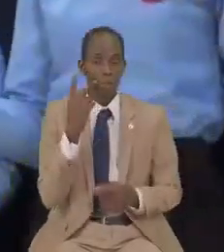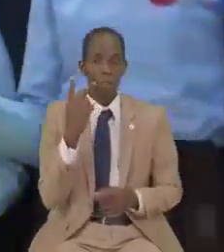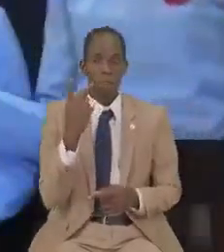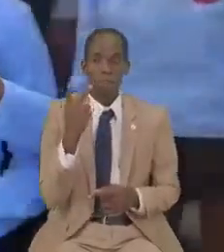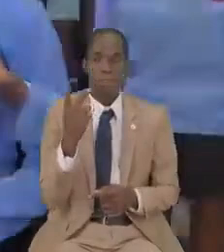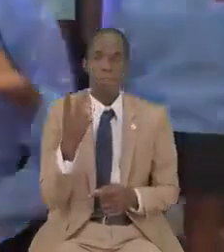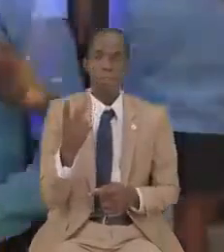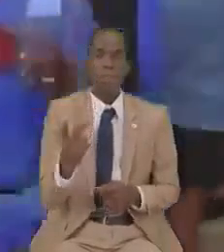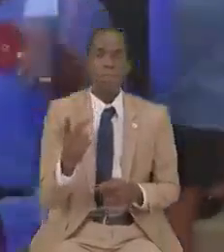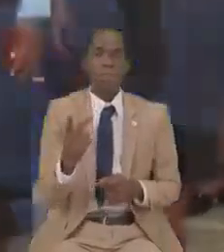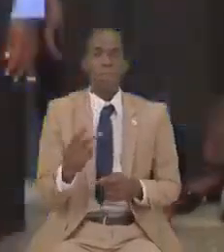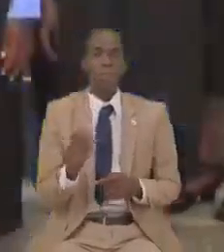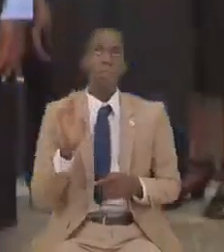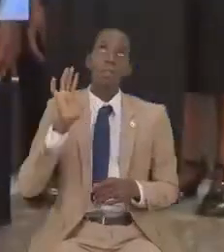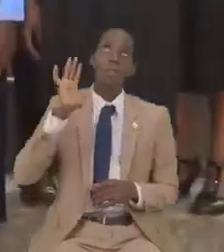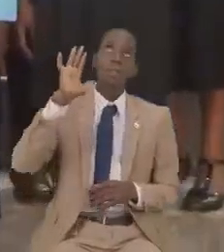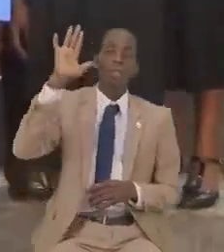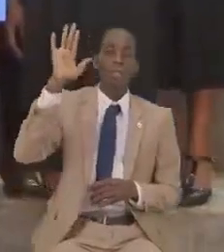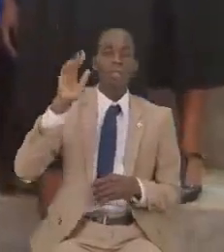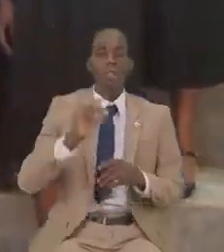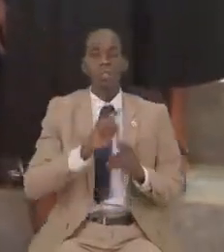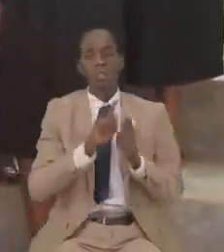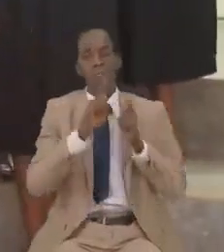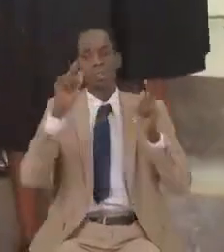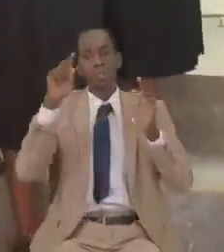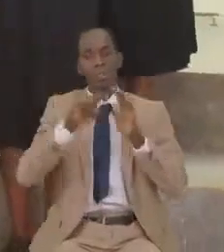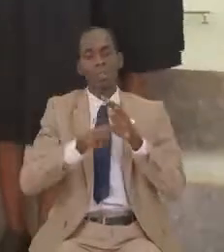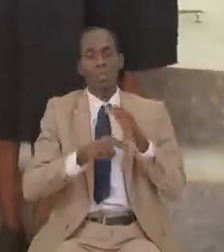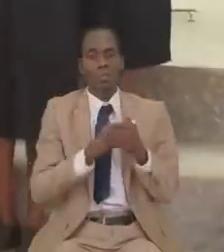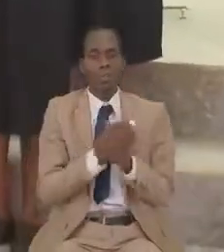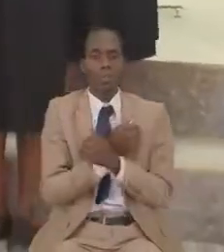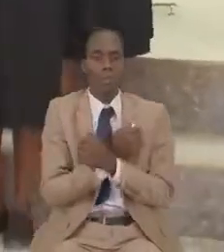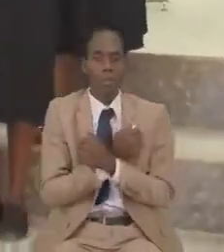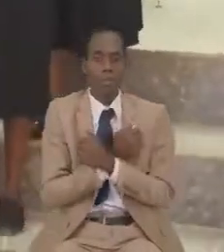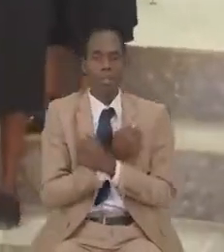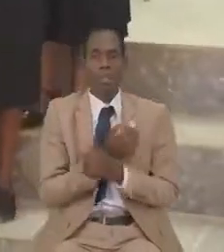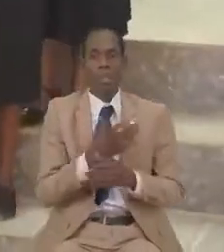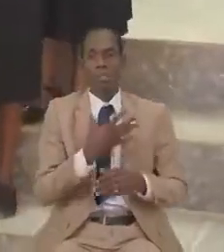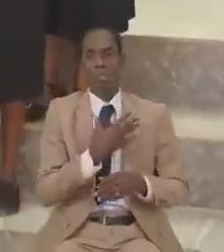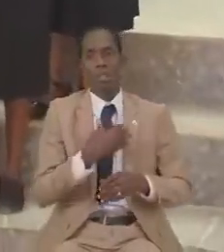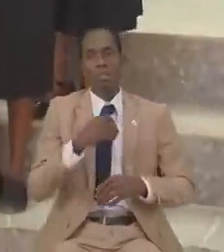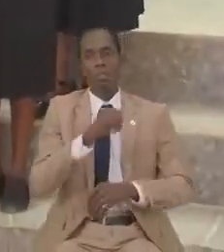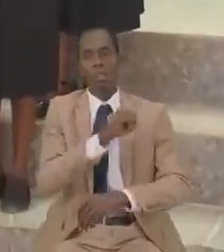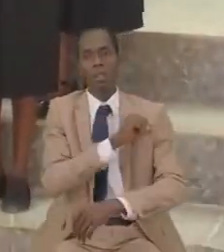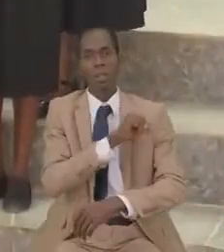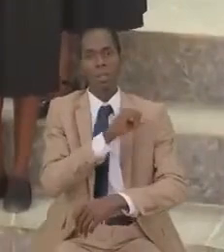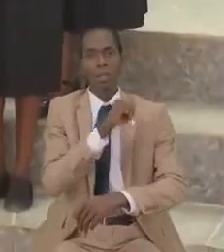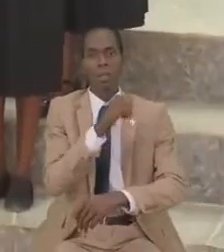Yeah.